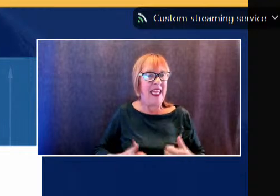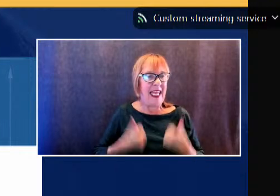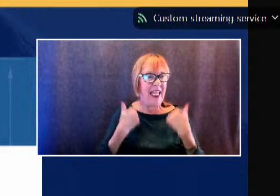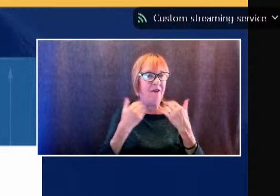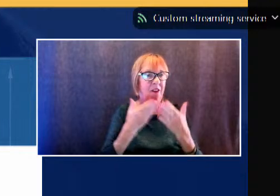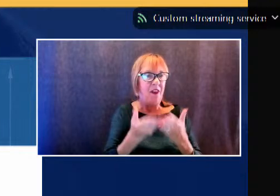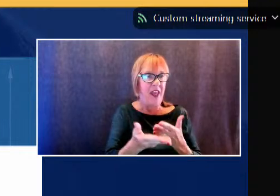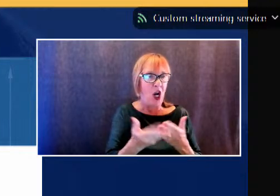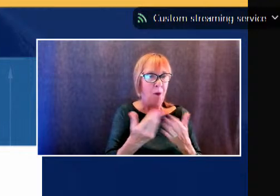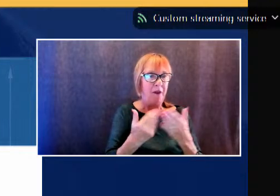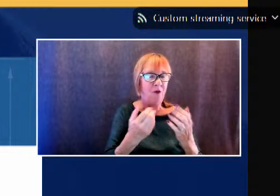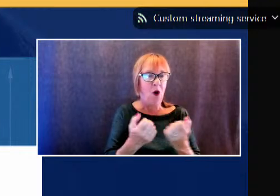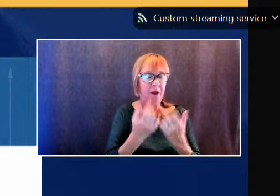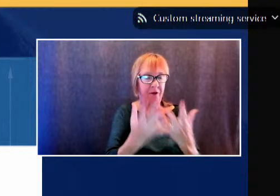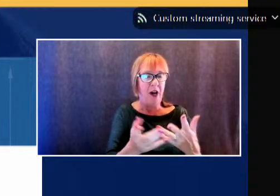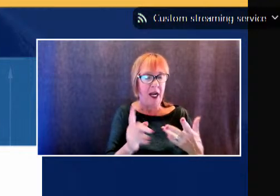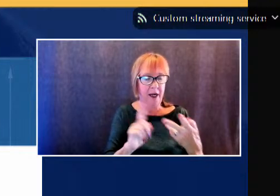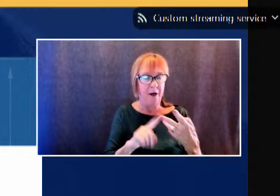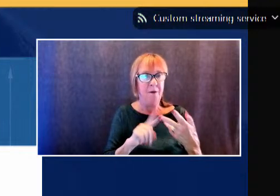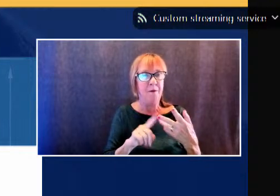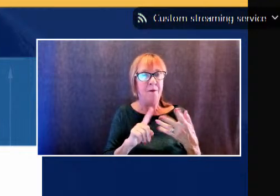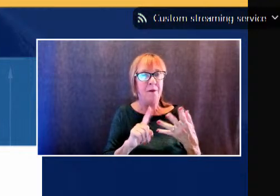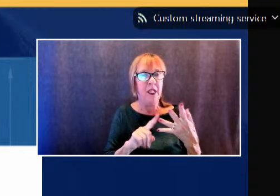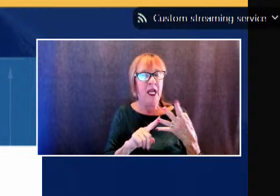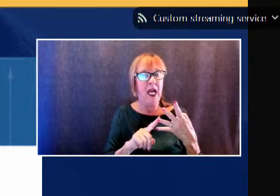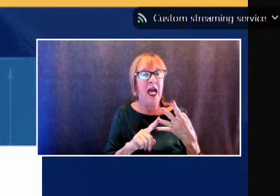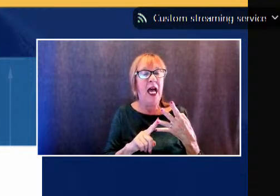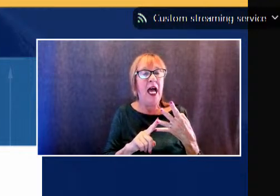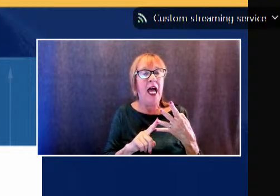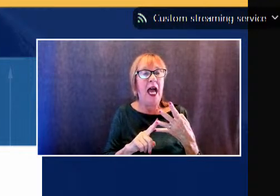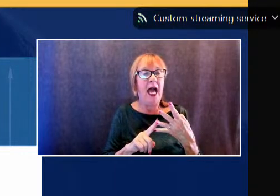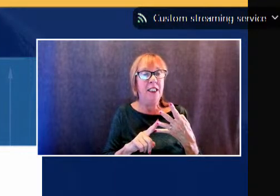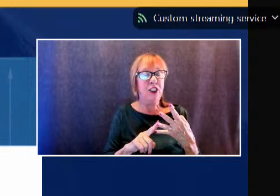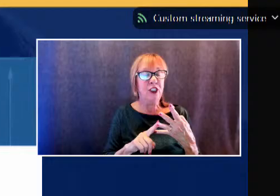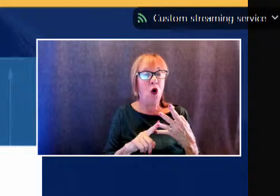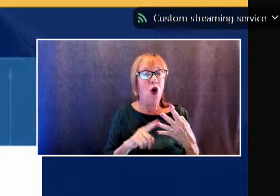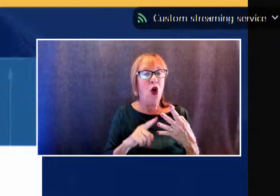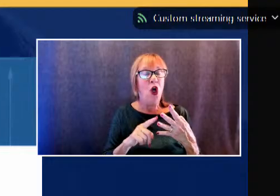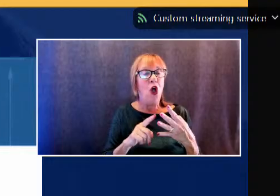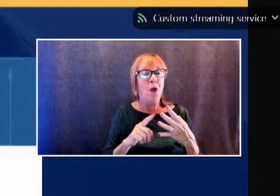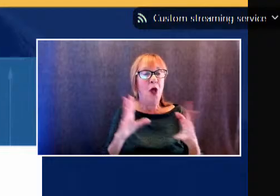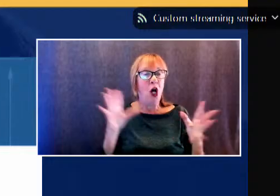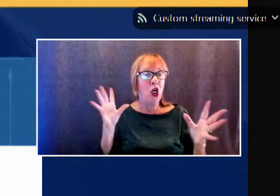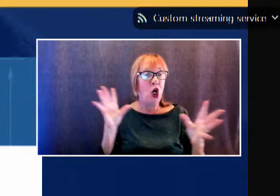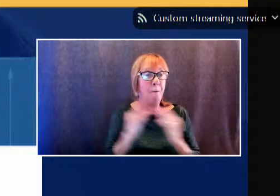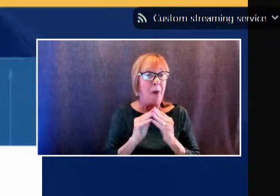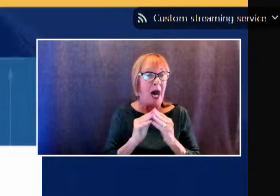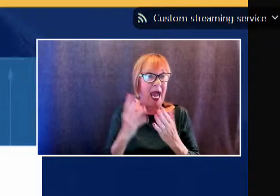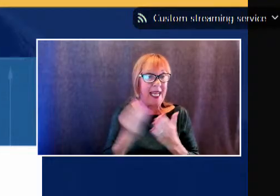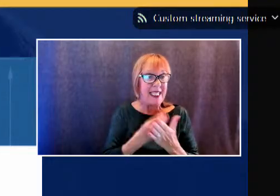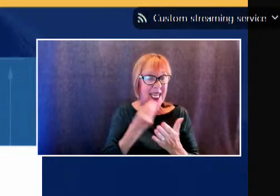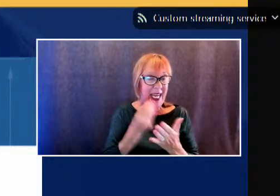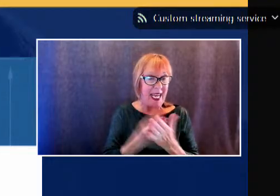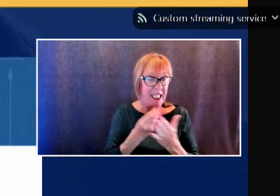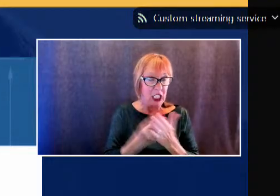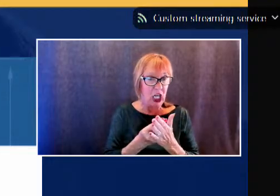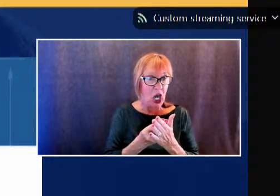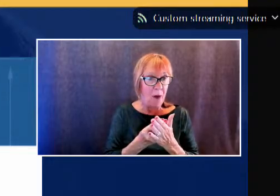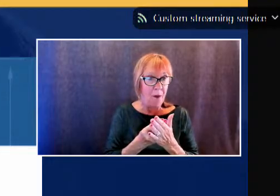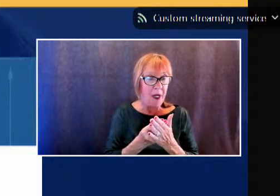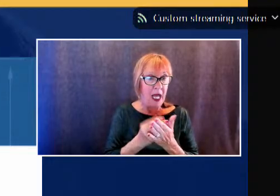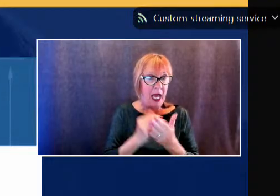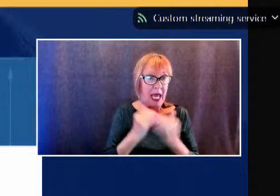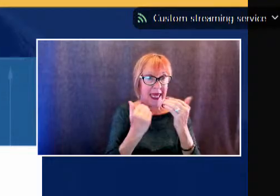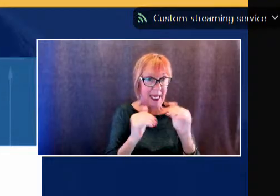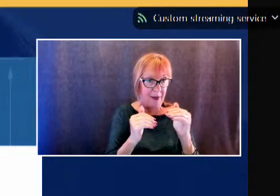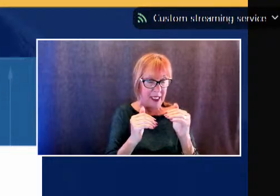you need to meet the income limit for every person, the combined income limit for every person listed on the mortgage. And that amount would